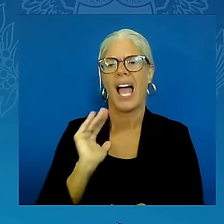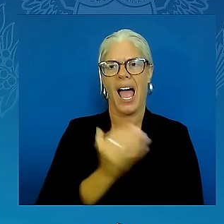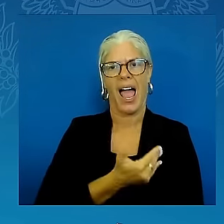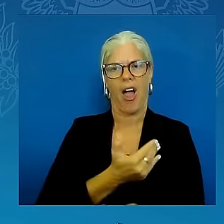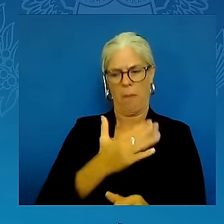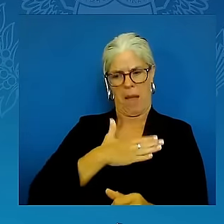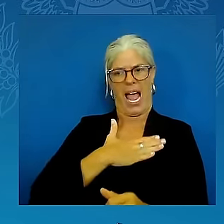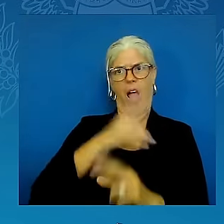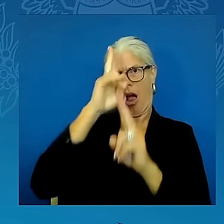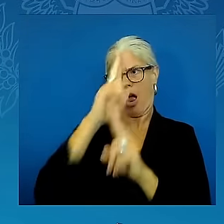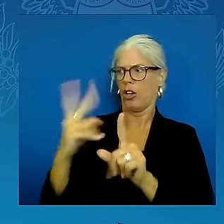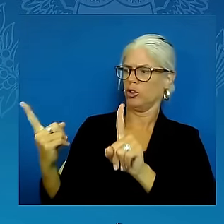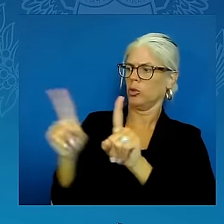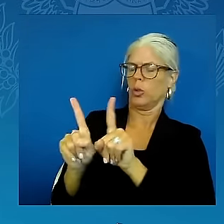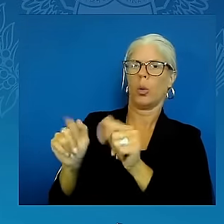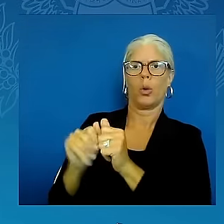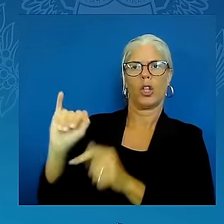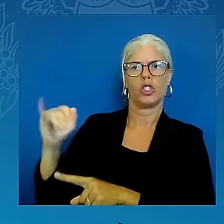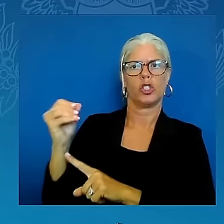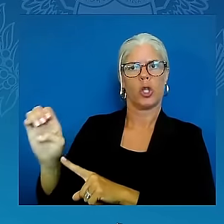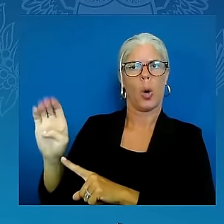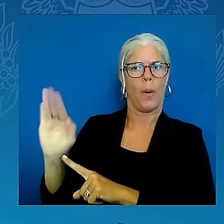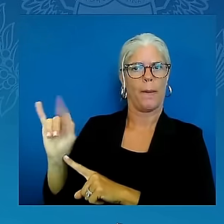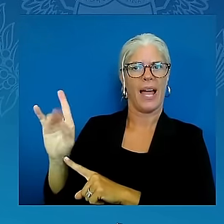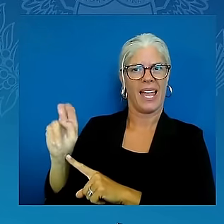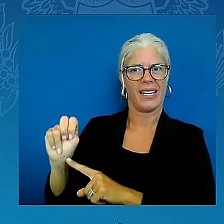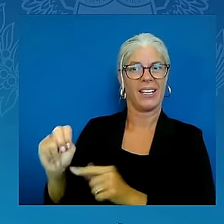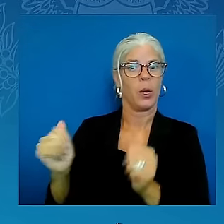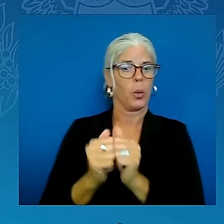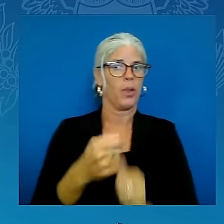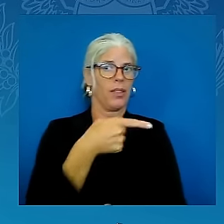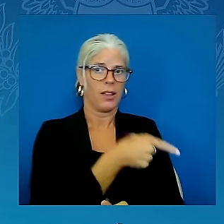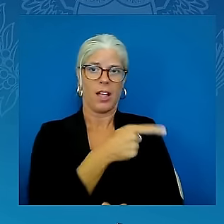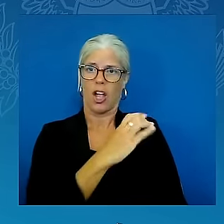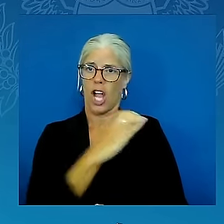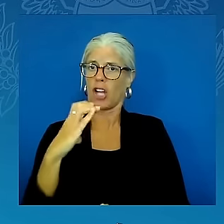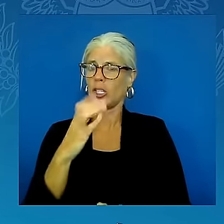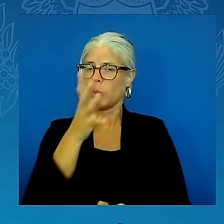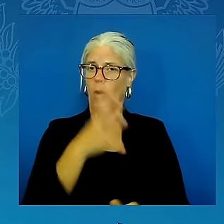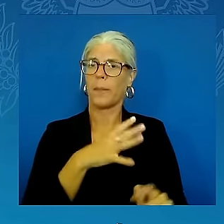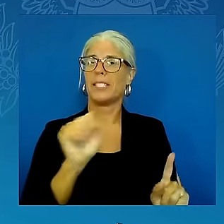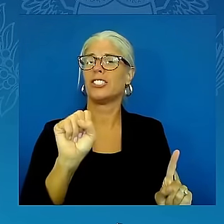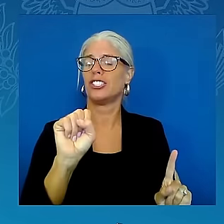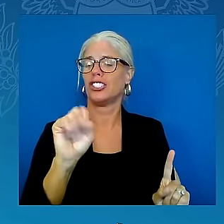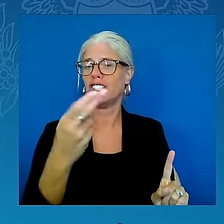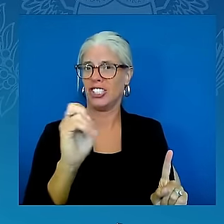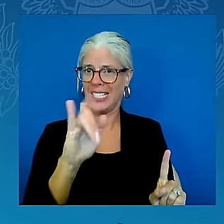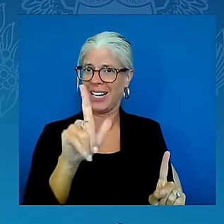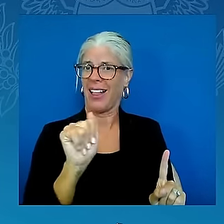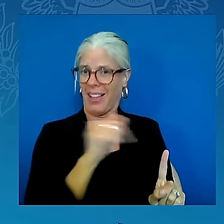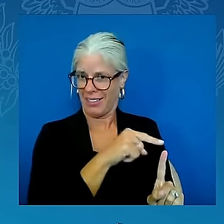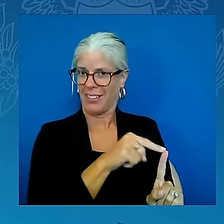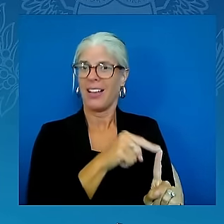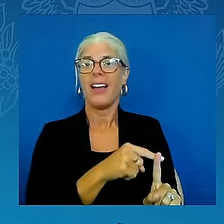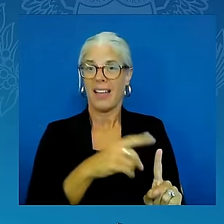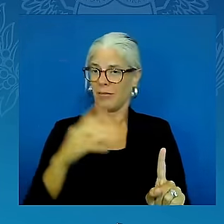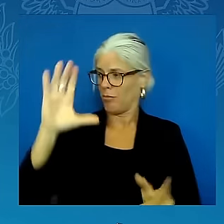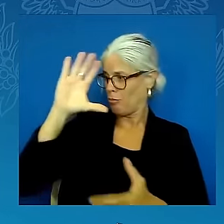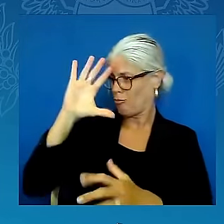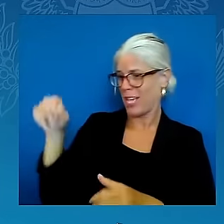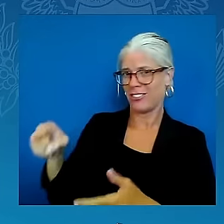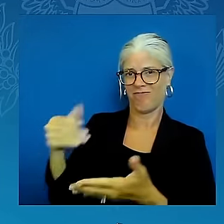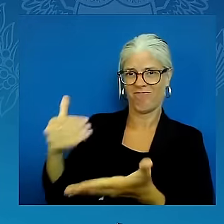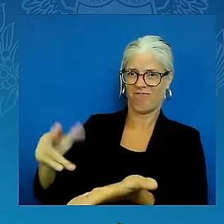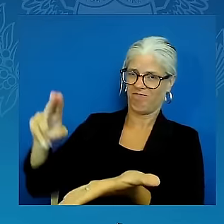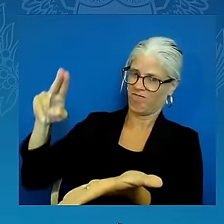Lee as our President signed her bill into law. So, I'll say this, the late, great Barbara